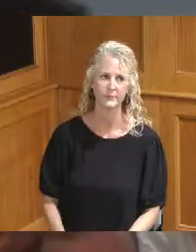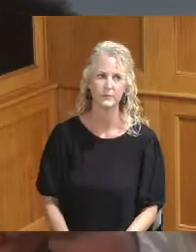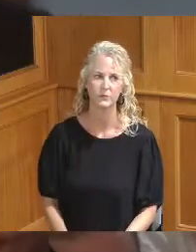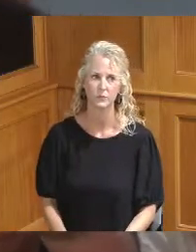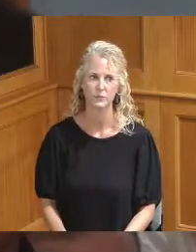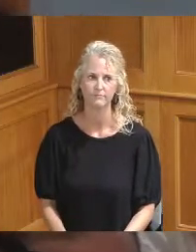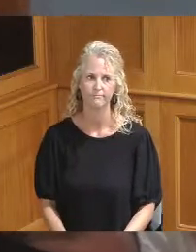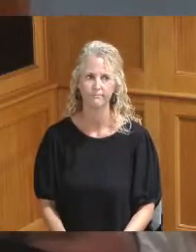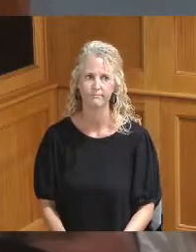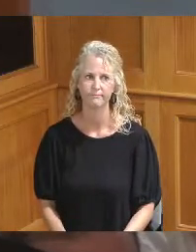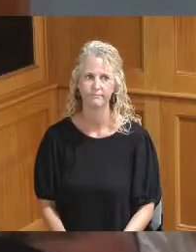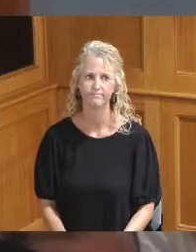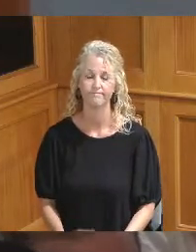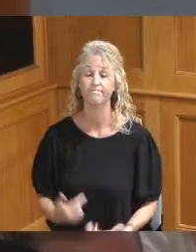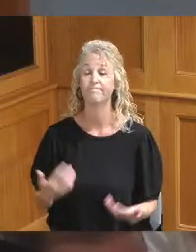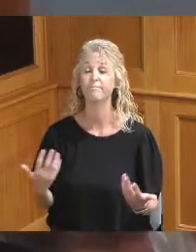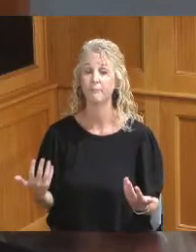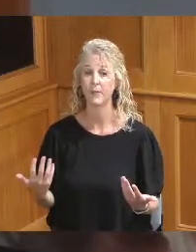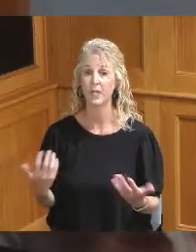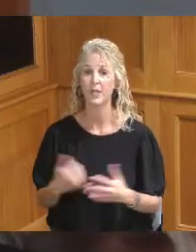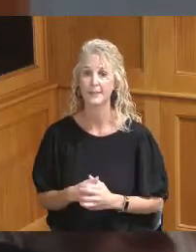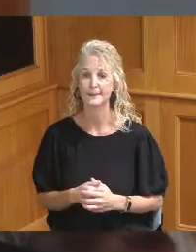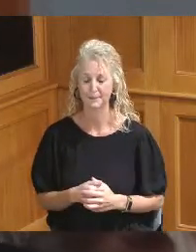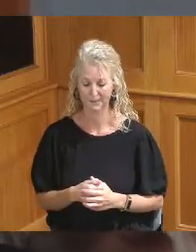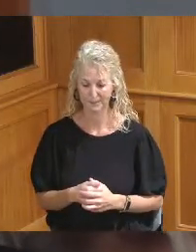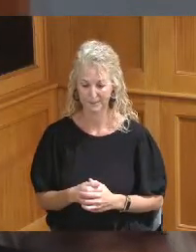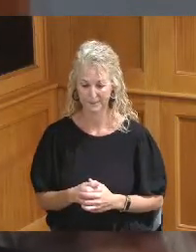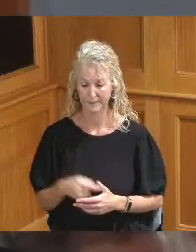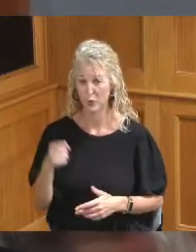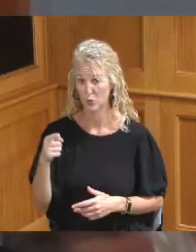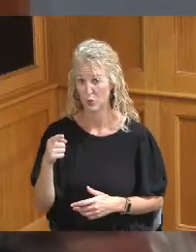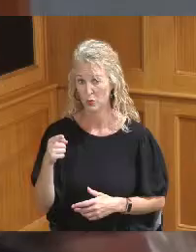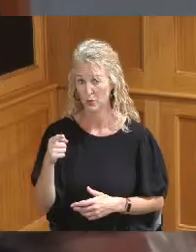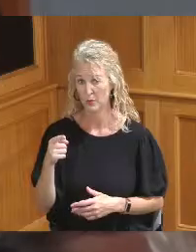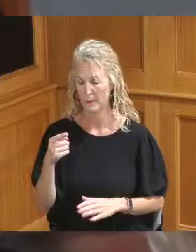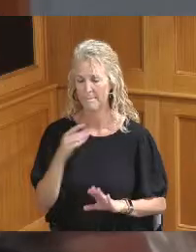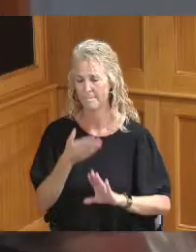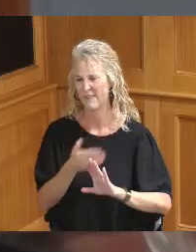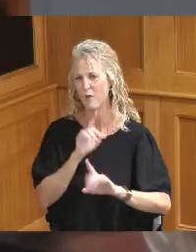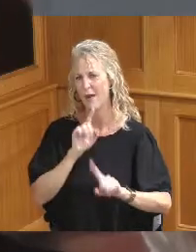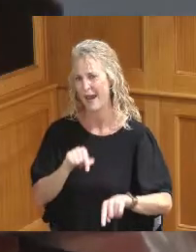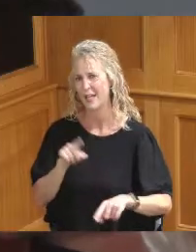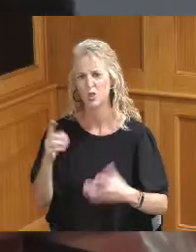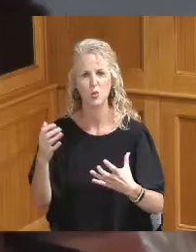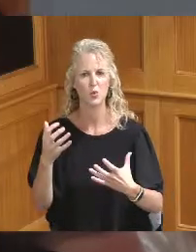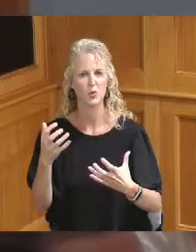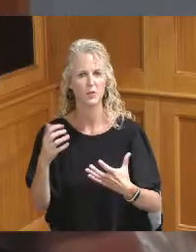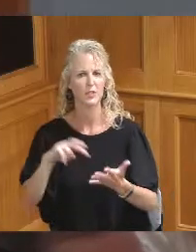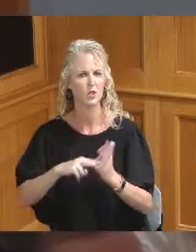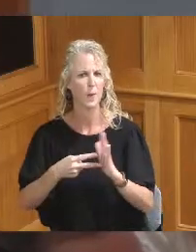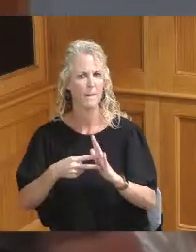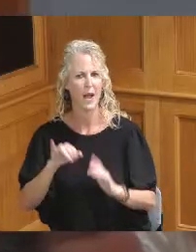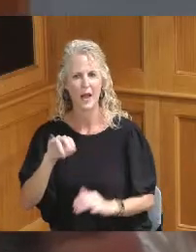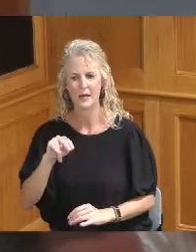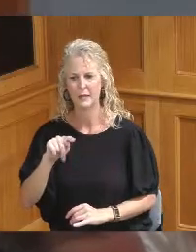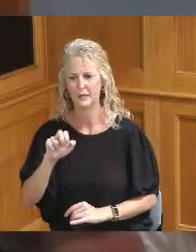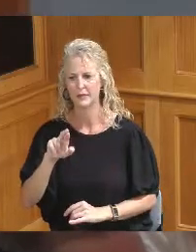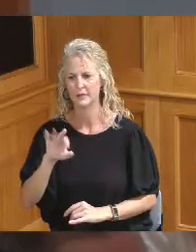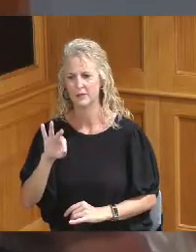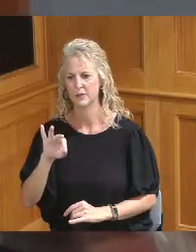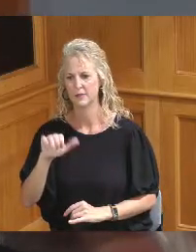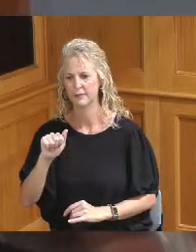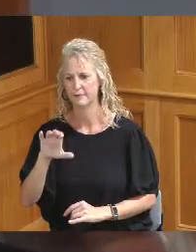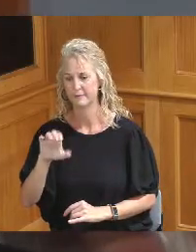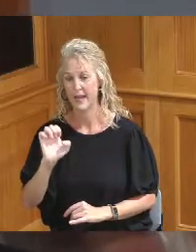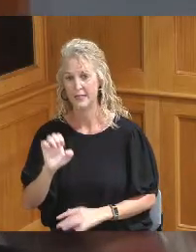I just want to speak to, and when you say, before I answer the question, when you say interfaith, can you elaborate more on that? So